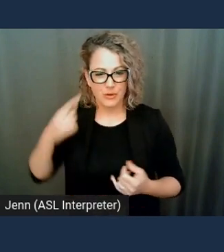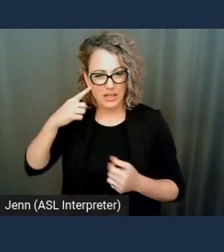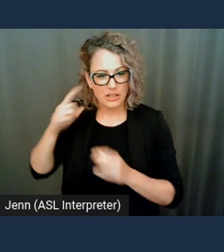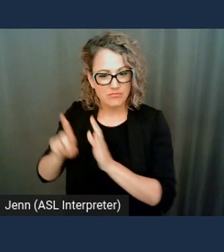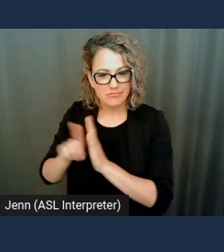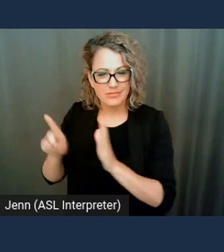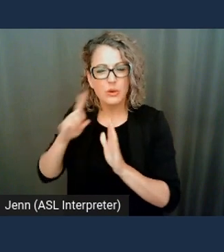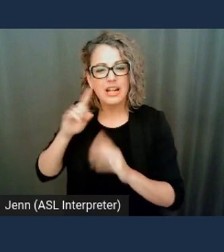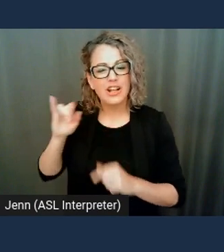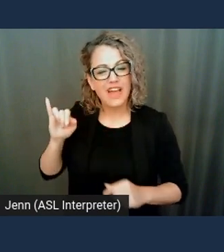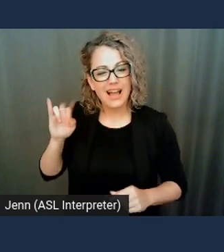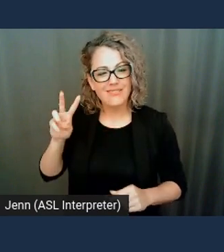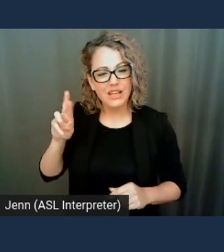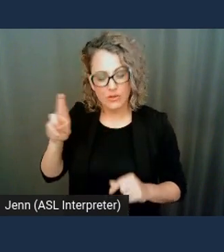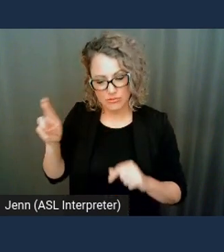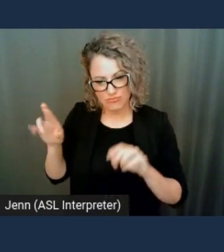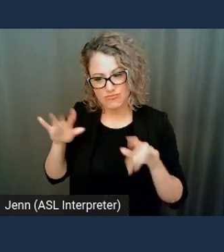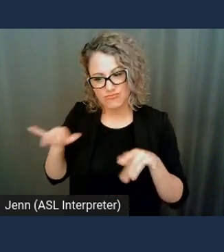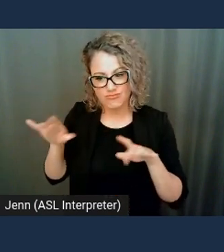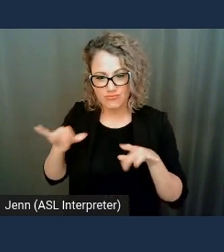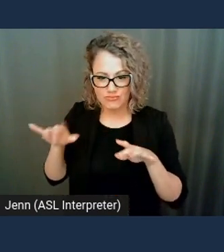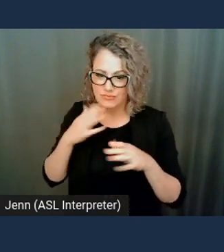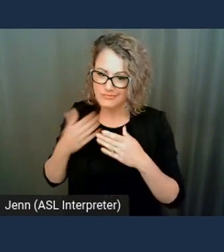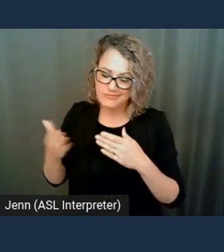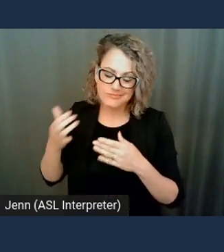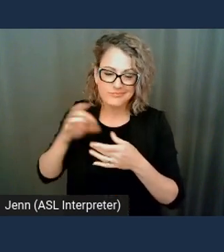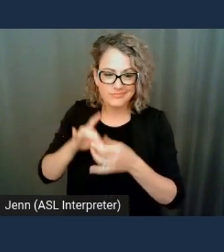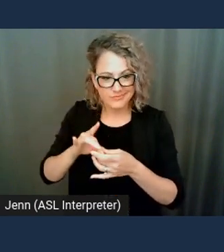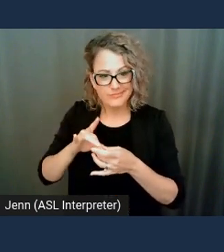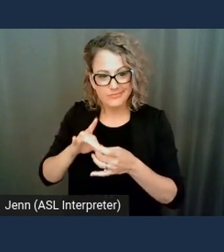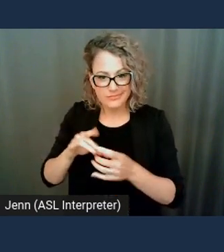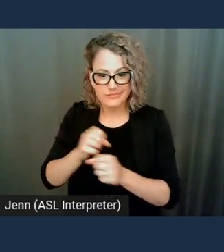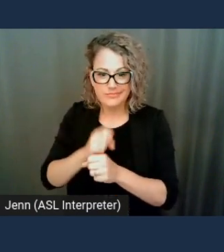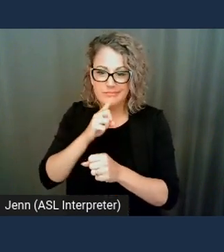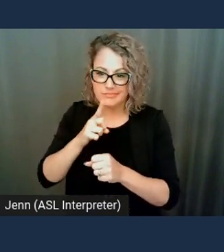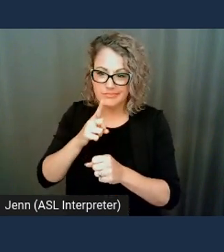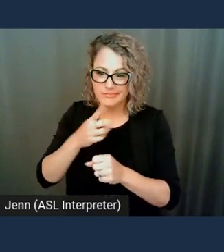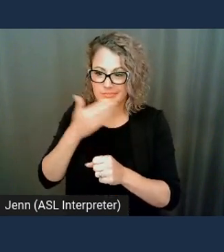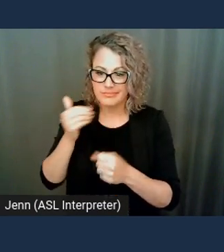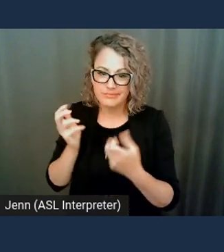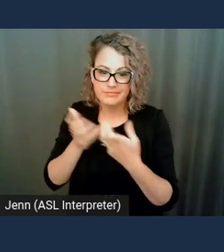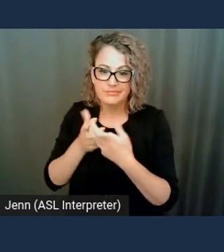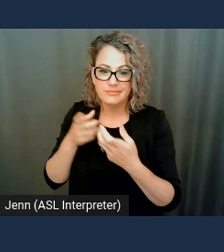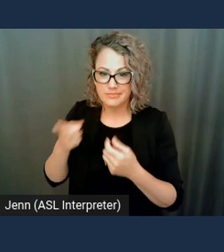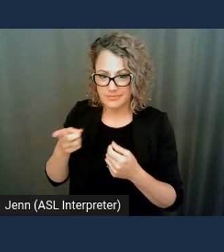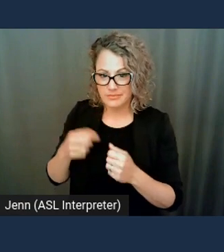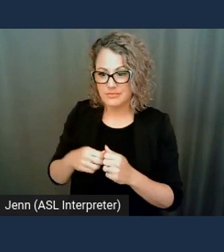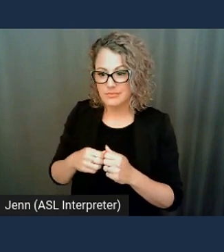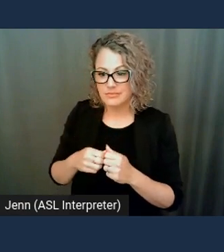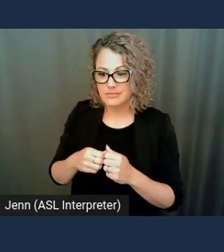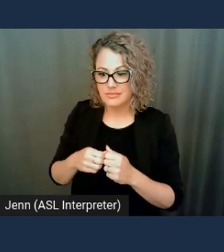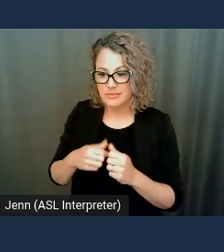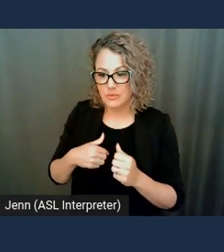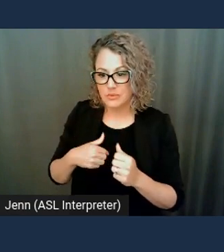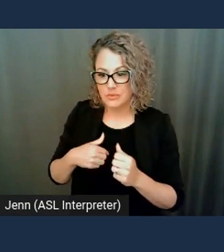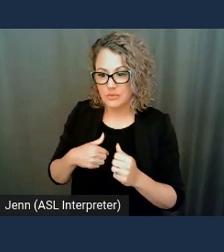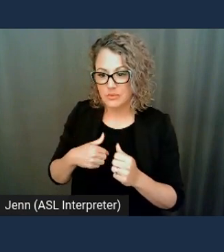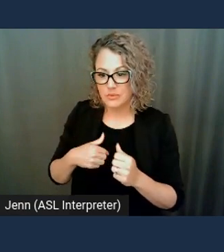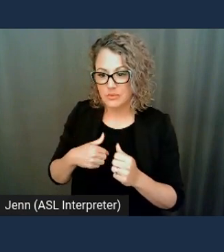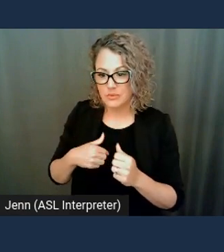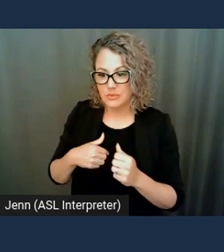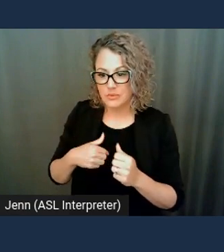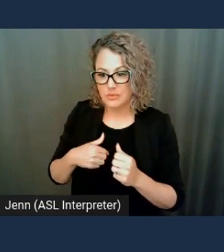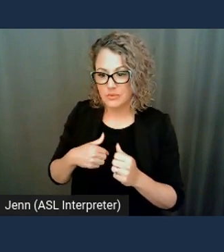Welcome to the Amazon Connect Voice ID demo. In order to serve you better, please tell us what you are calling about. You must speak for at least 10